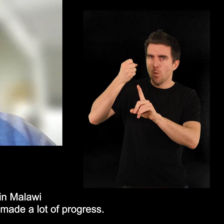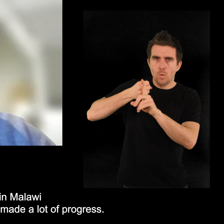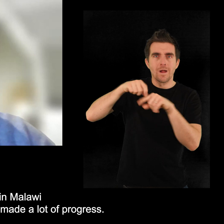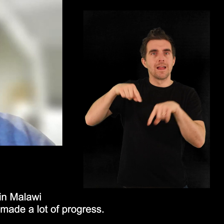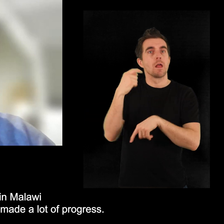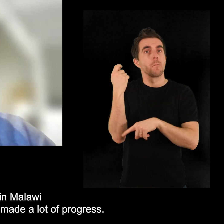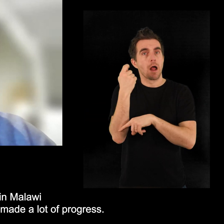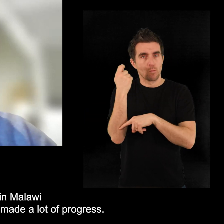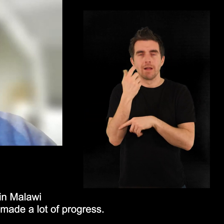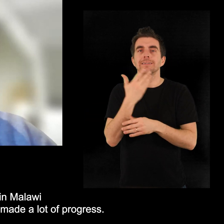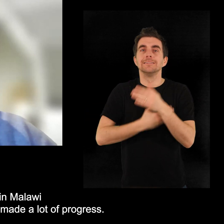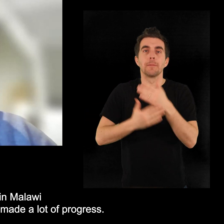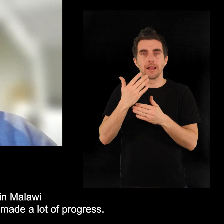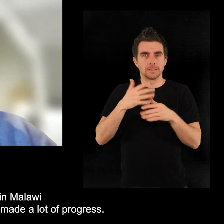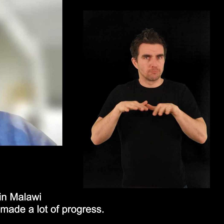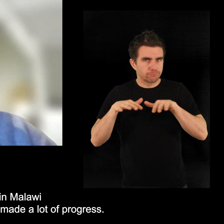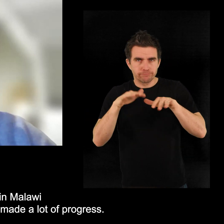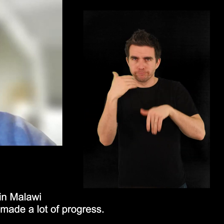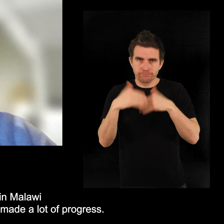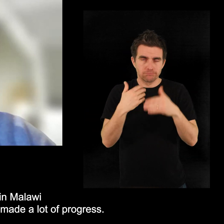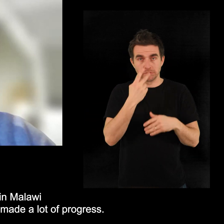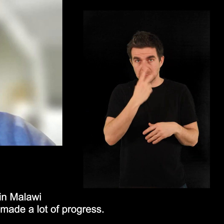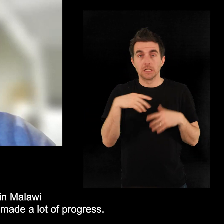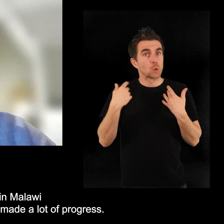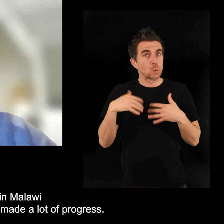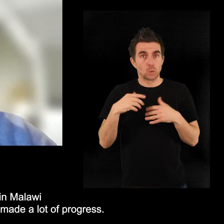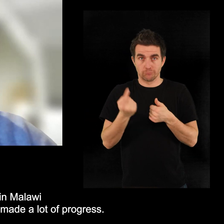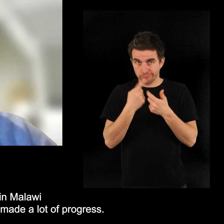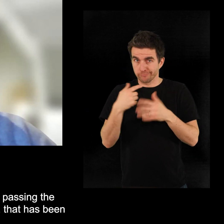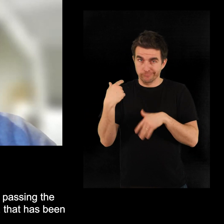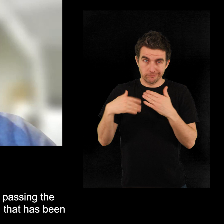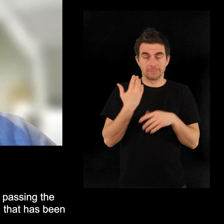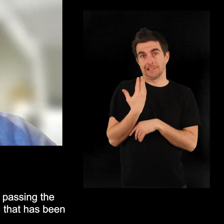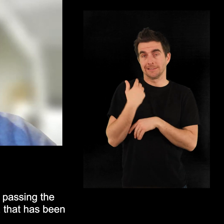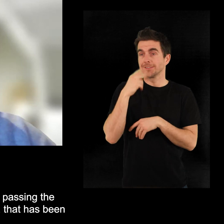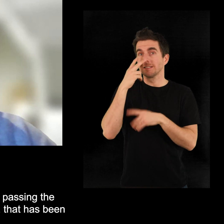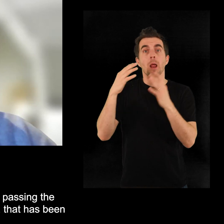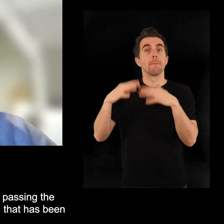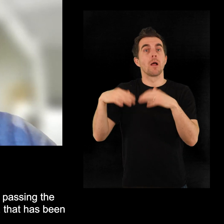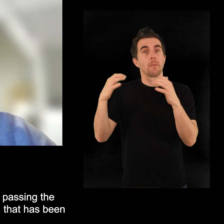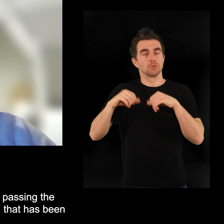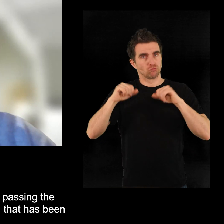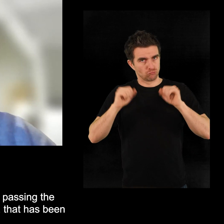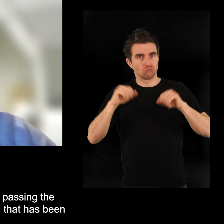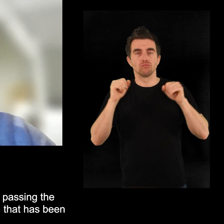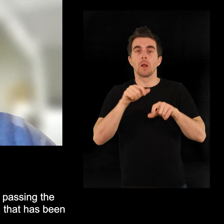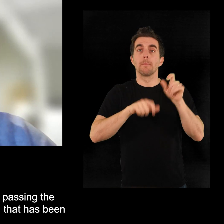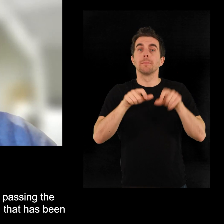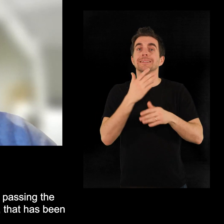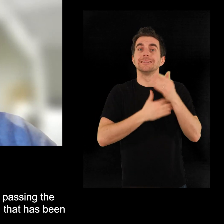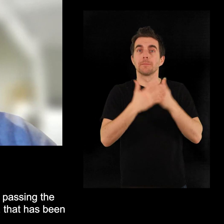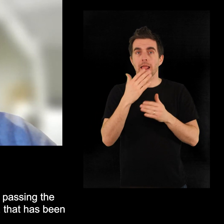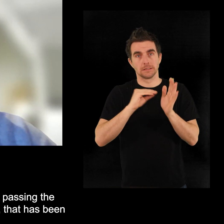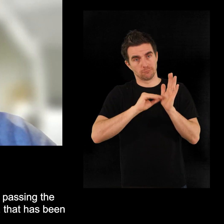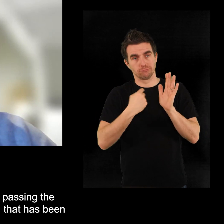campaigning. As Malawi, the disability movement has made a lot of progress. Recently, we saw Parliament passing the